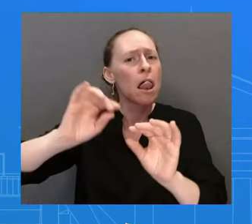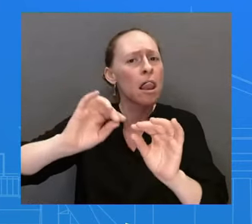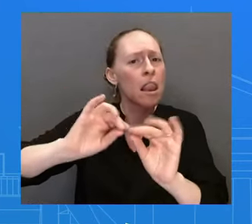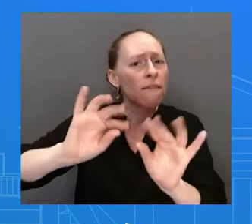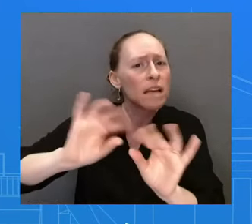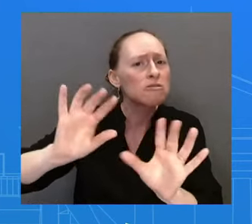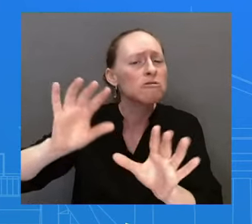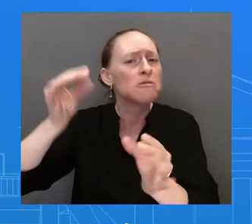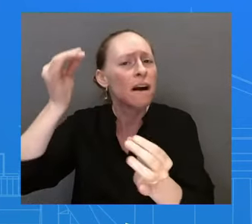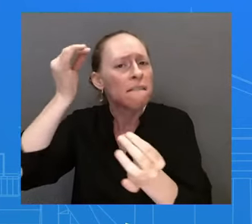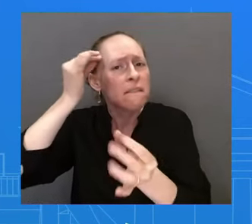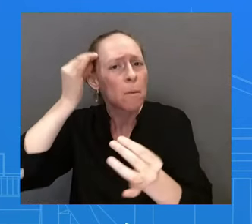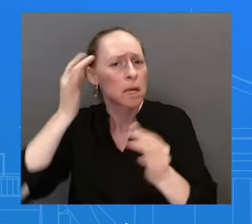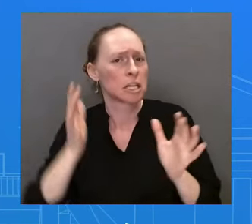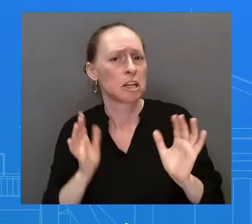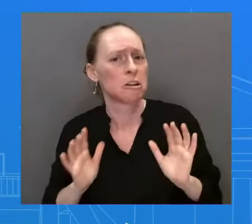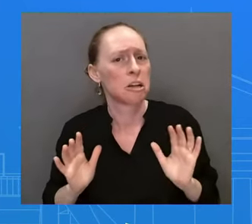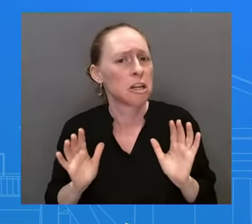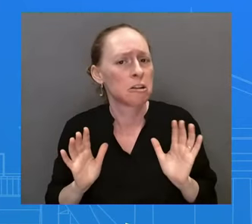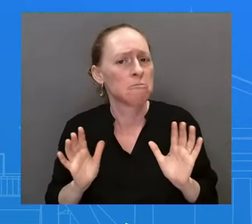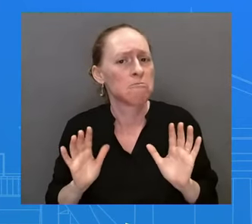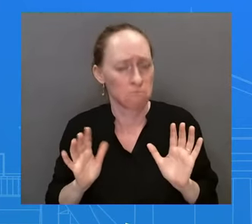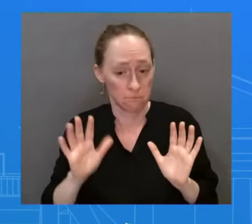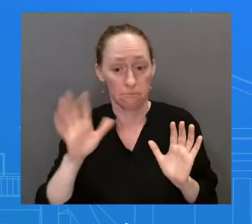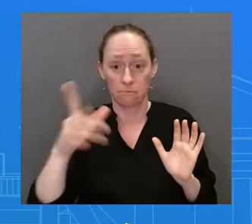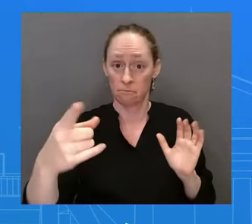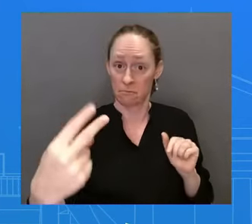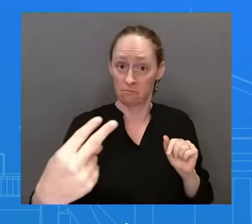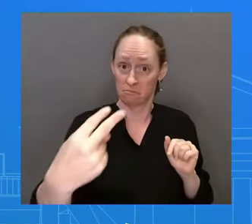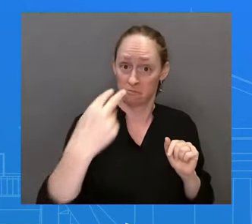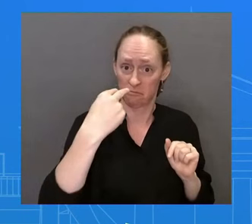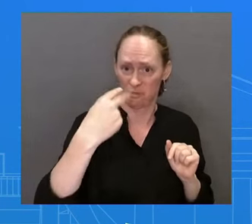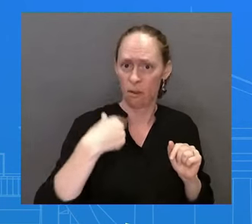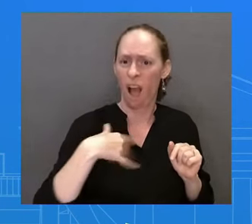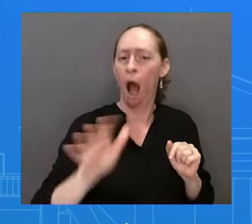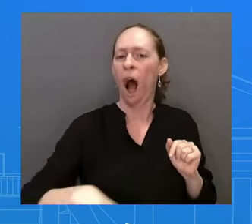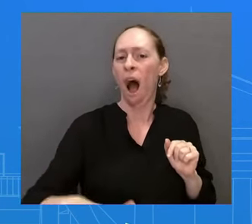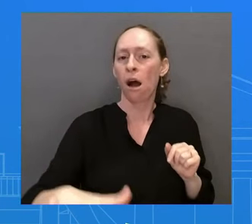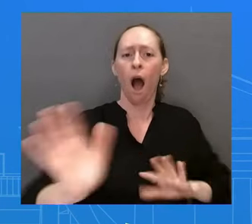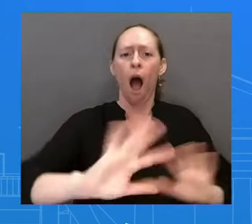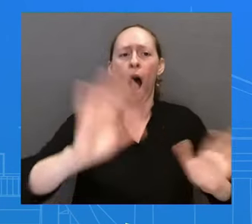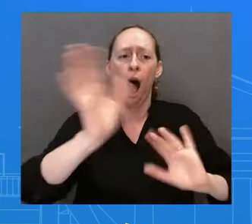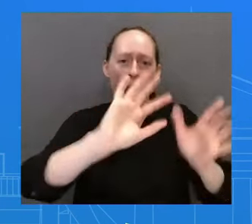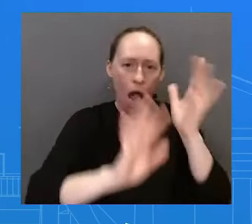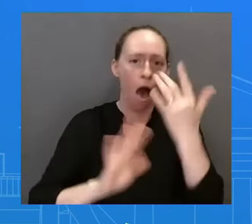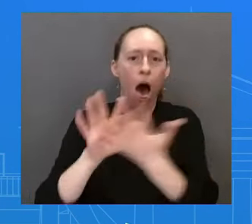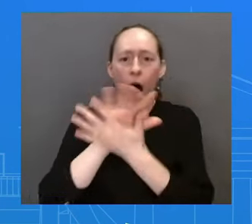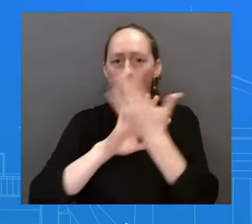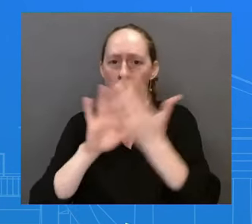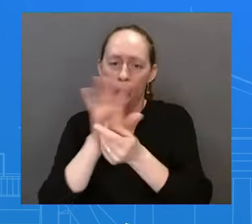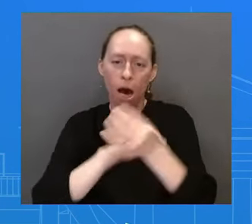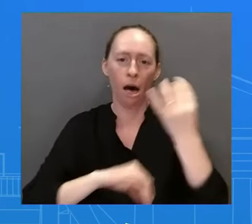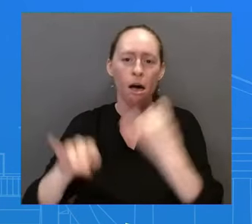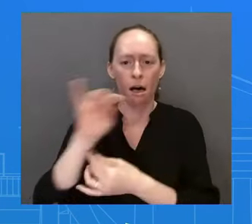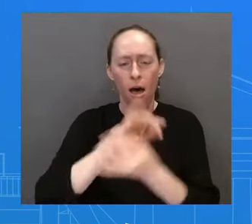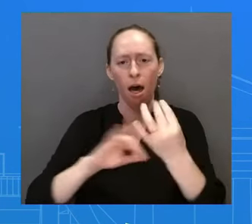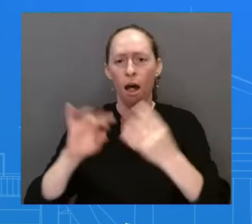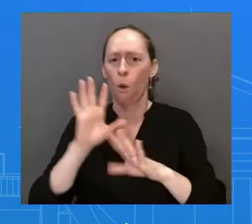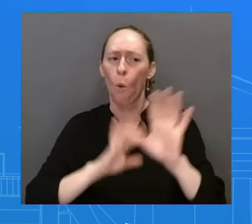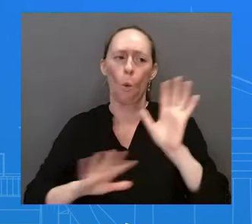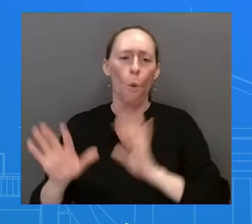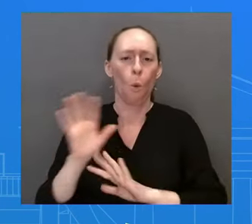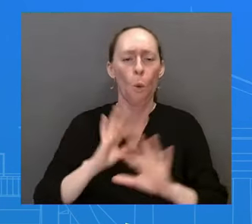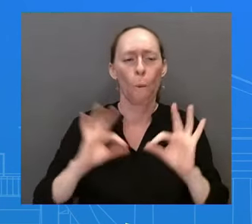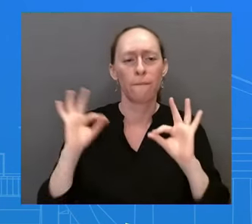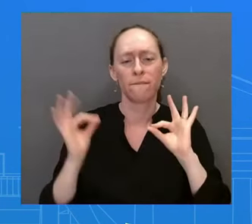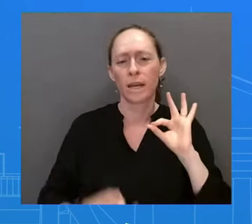walk back. The original reporting, as we said, was inaccurate. And we did the best we could in the